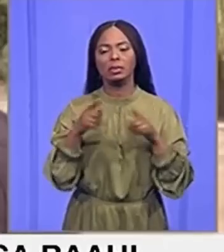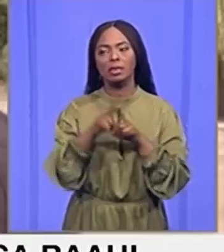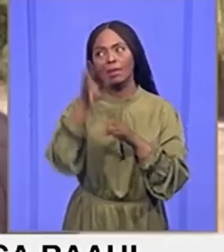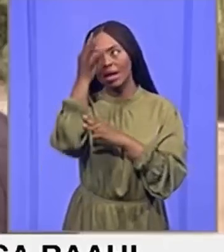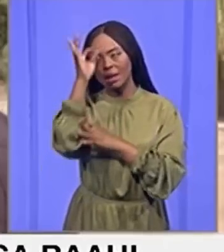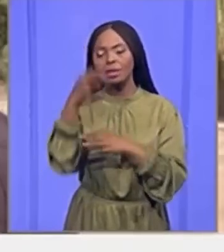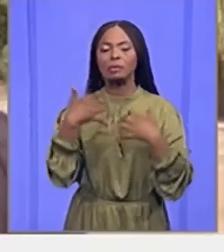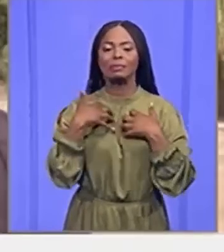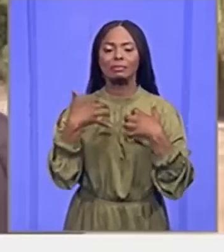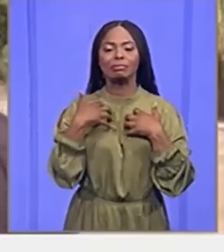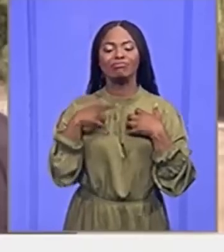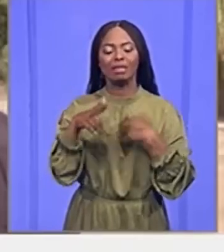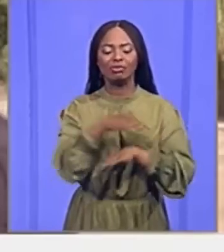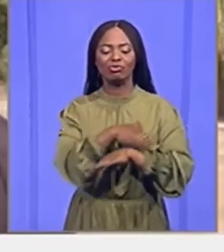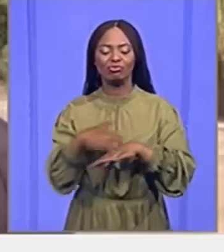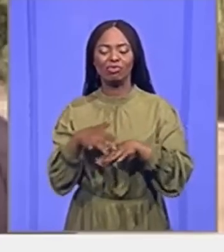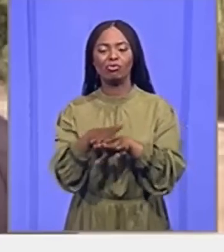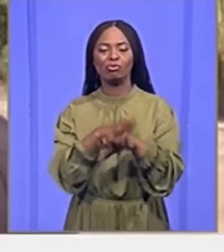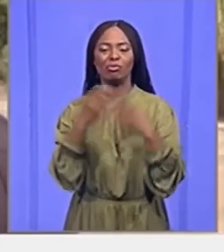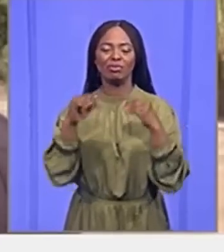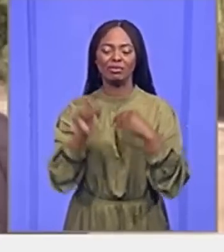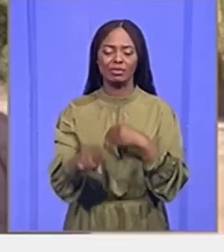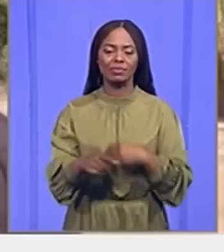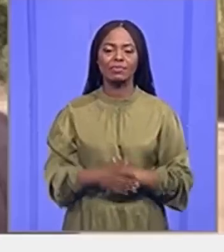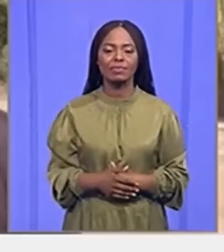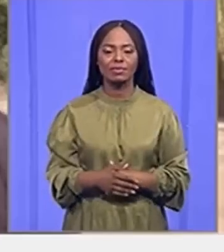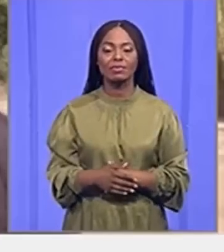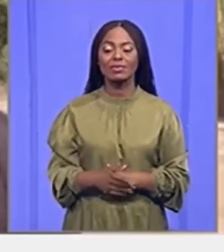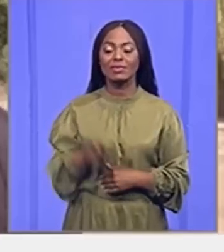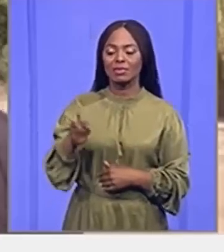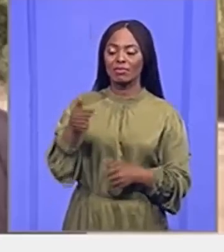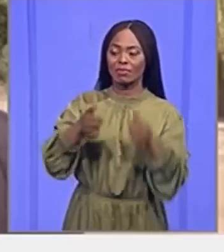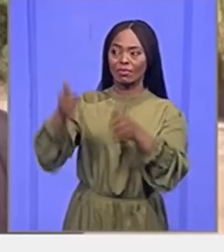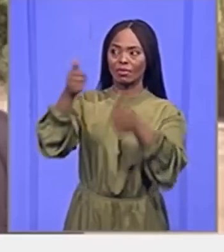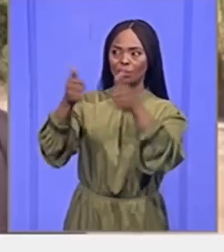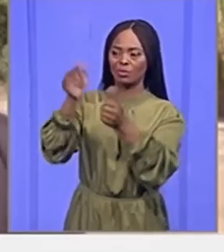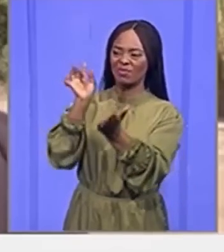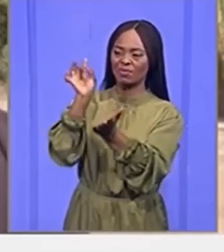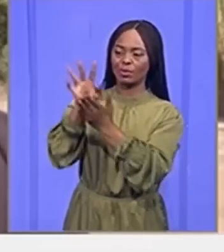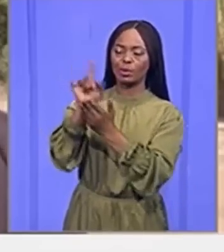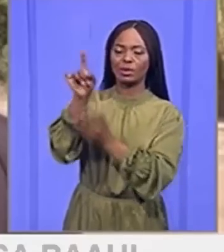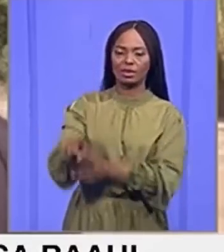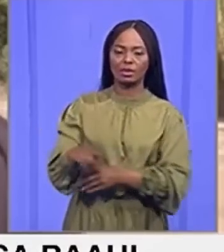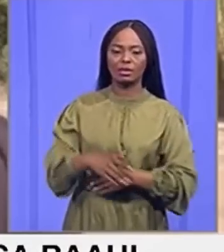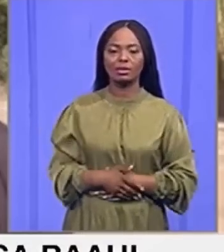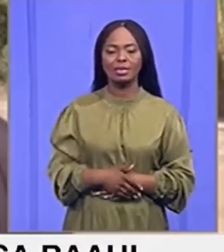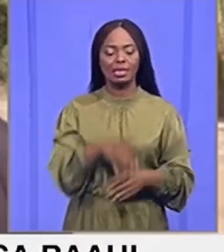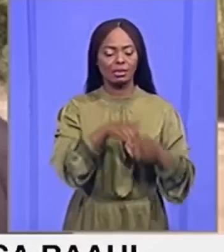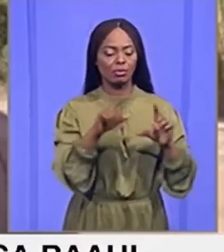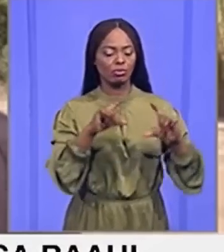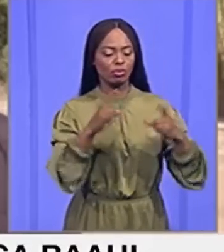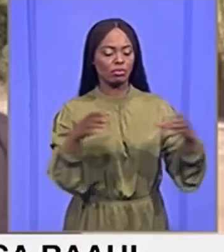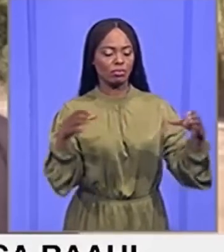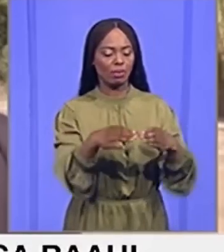want the current executive to be dismantled. We need an interim committee to be